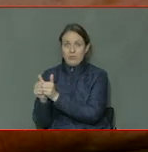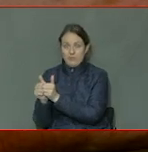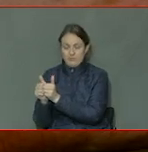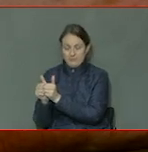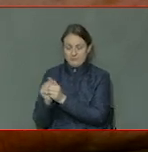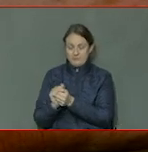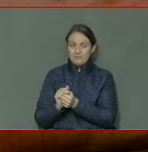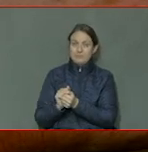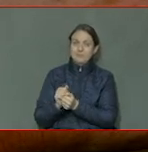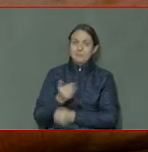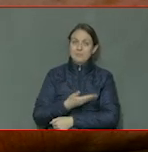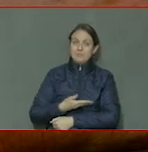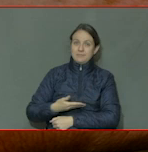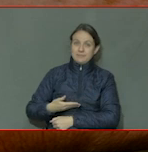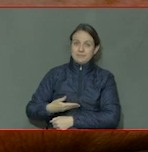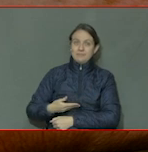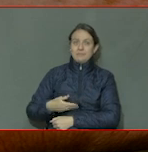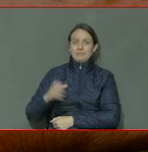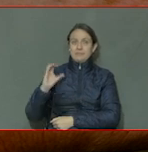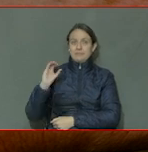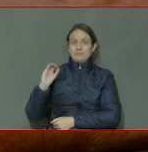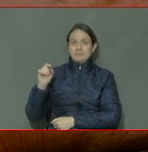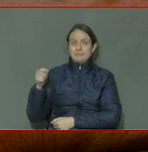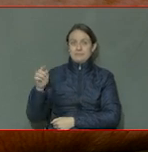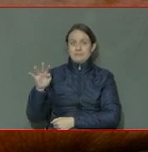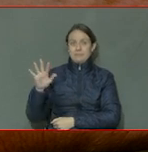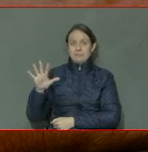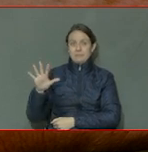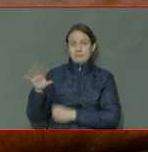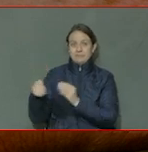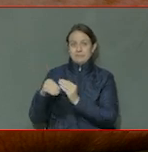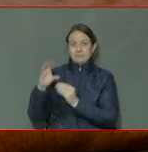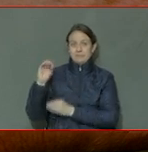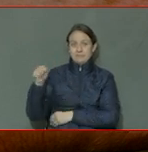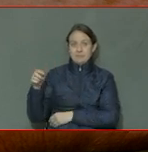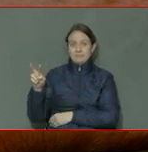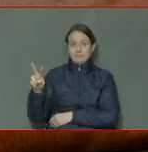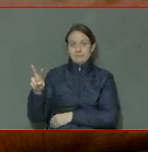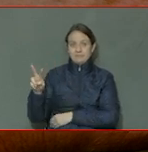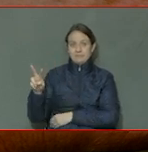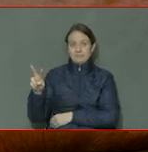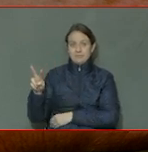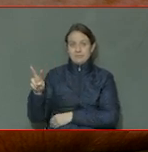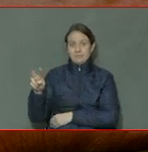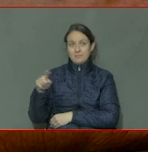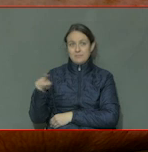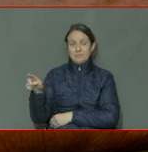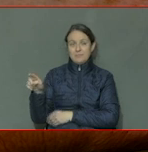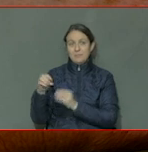So it's a half. It was 0.45 plus 0.2, and they were moving